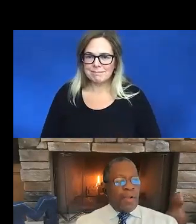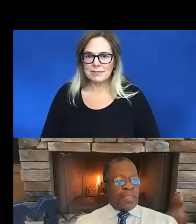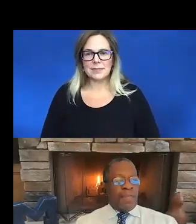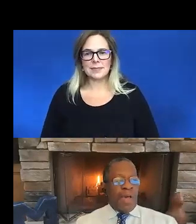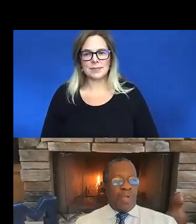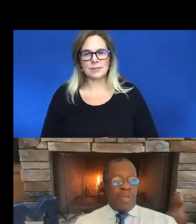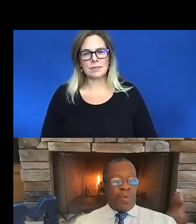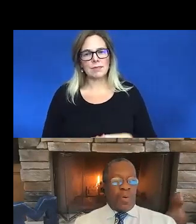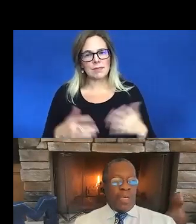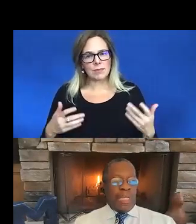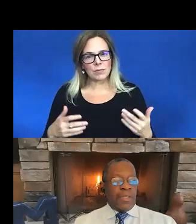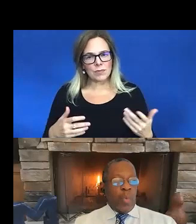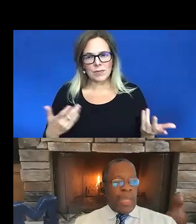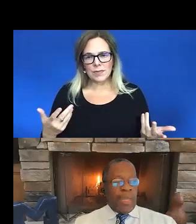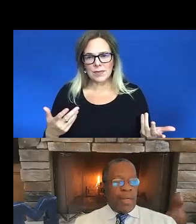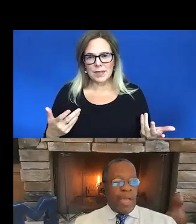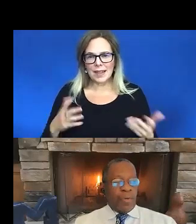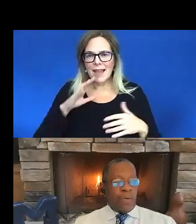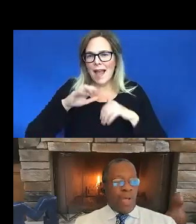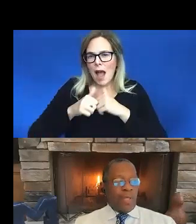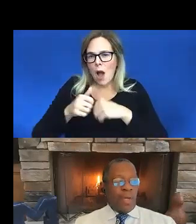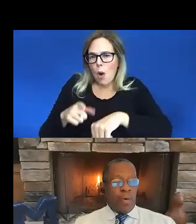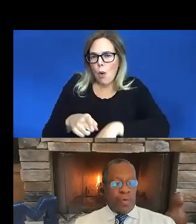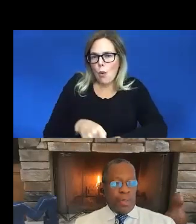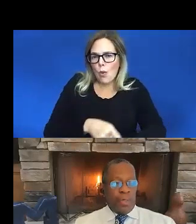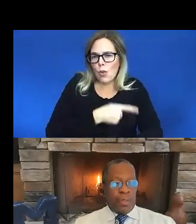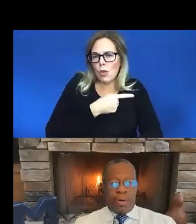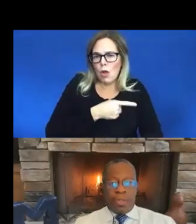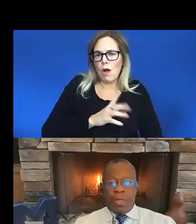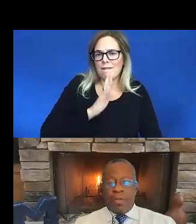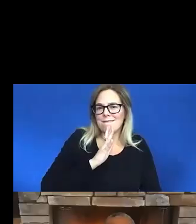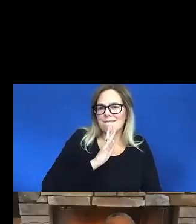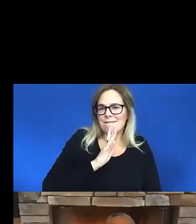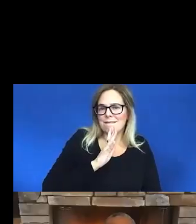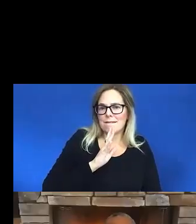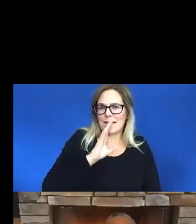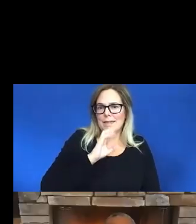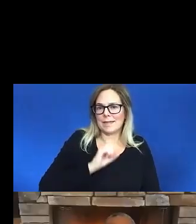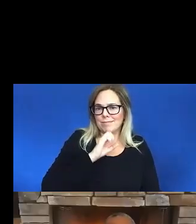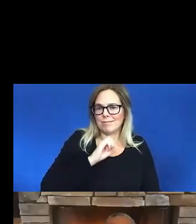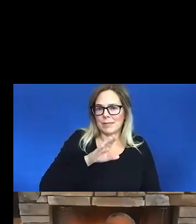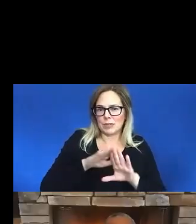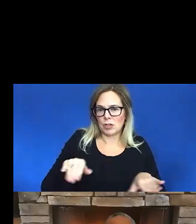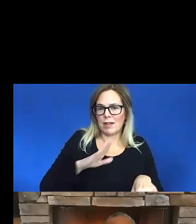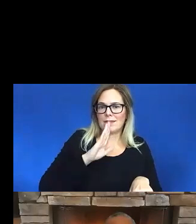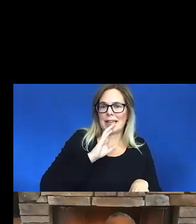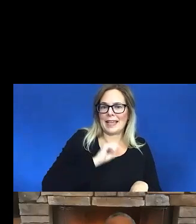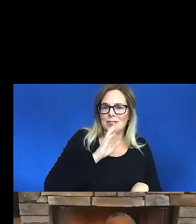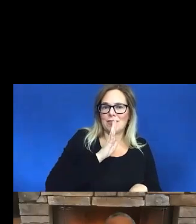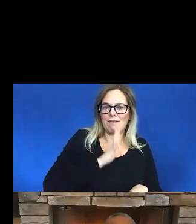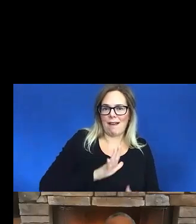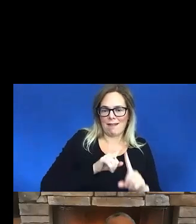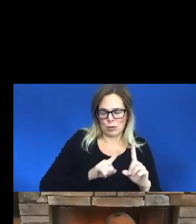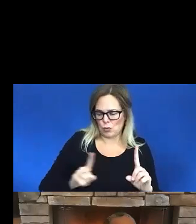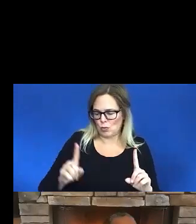How long does a 5 to 11-year-old need to wait after contracting COVID to start getting the vaccine? The